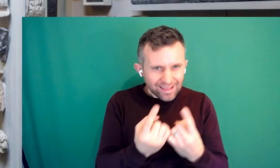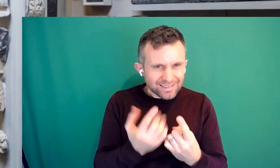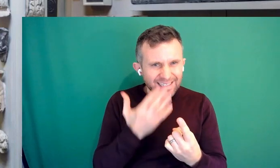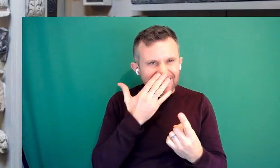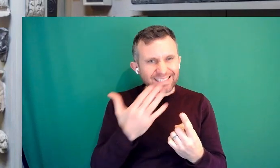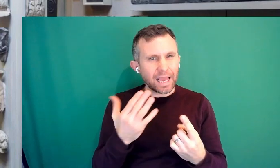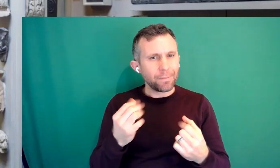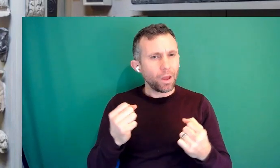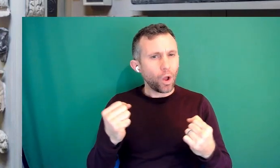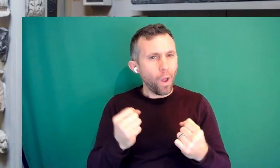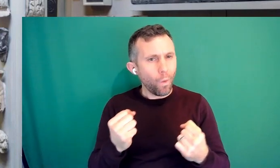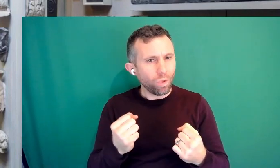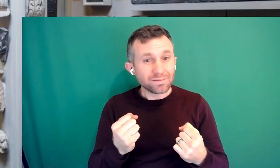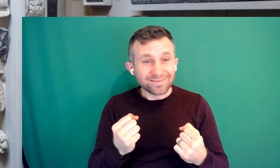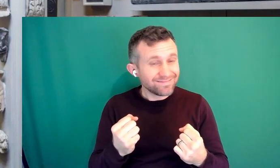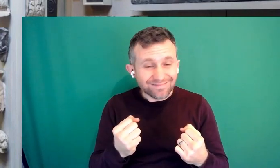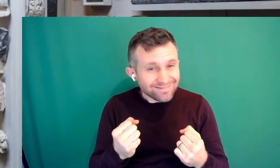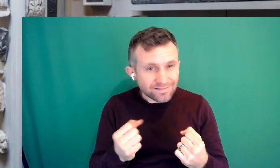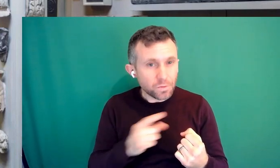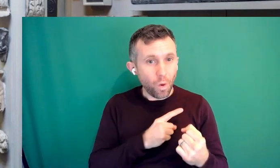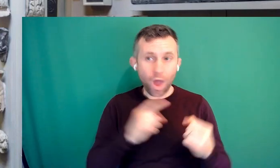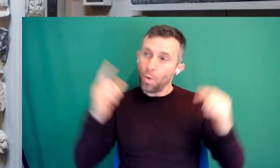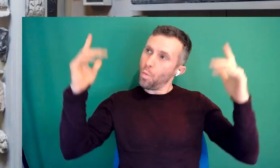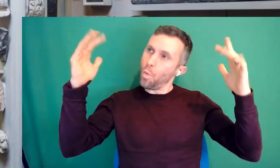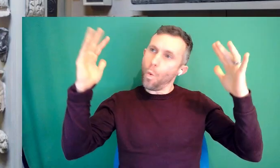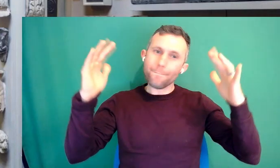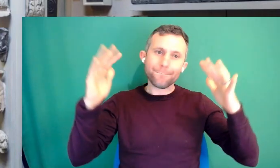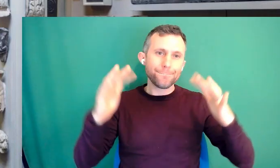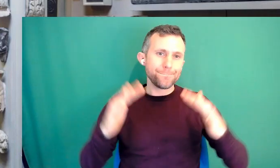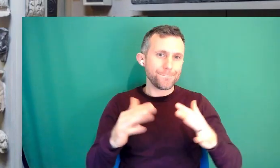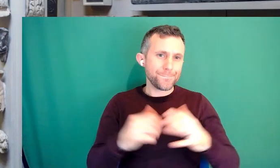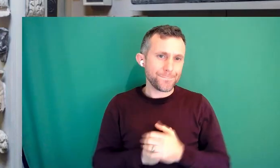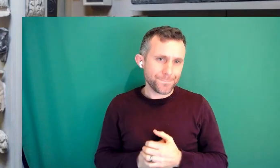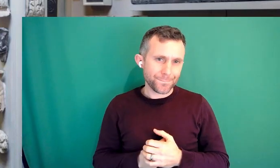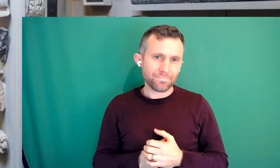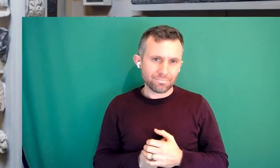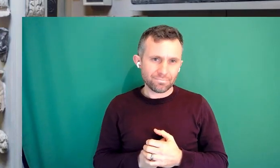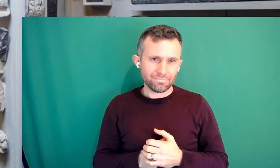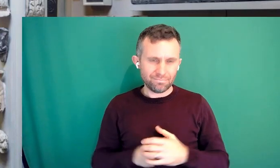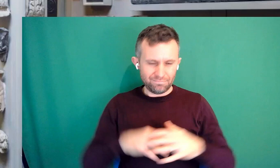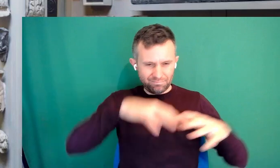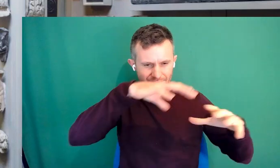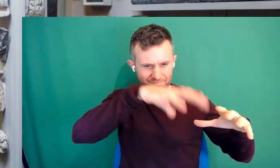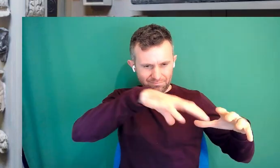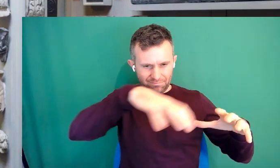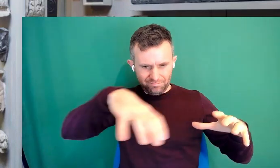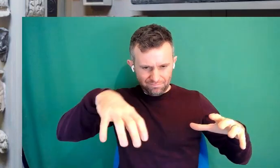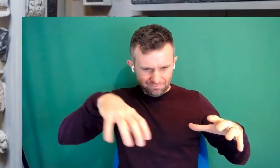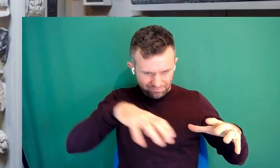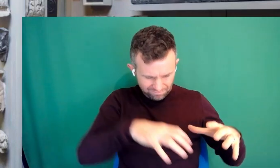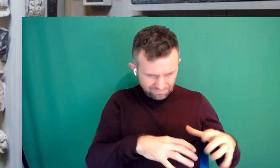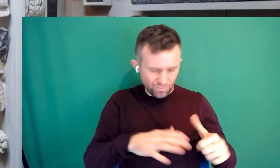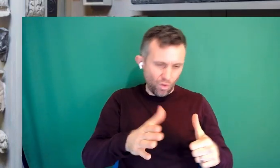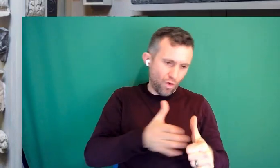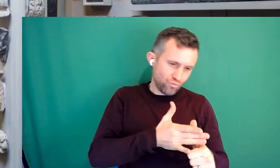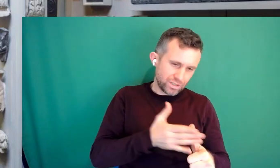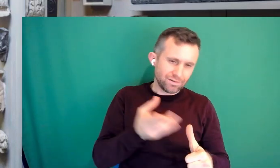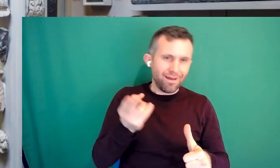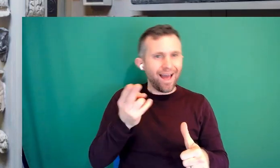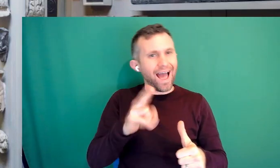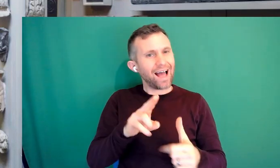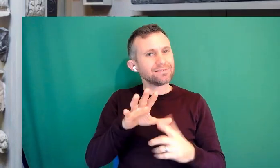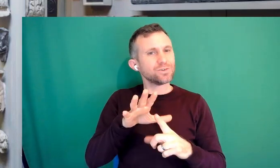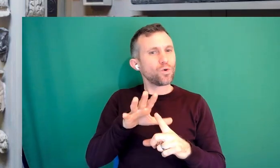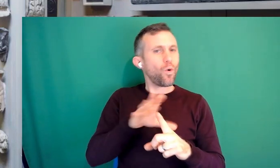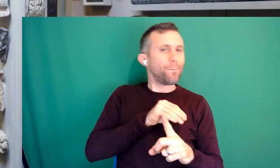Overlooking the dome space is a plaster copy of the Apollo Belvedere, a Roman marble